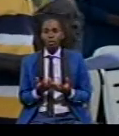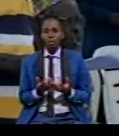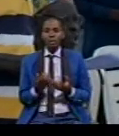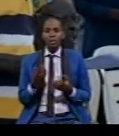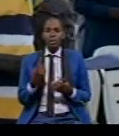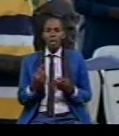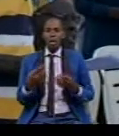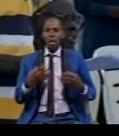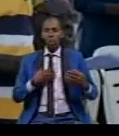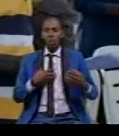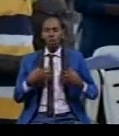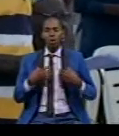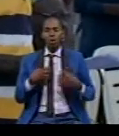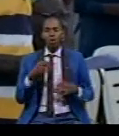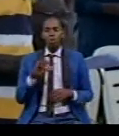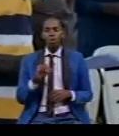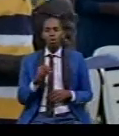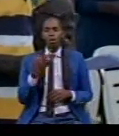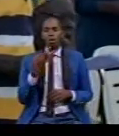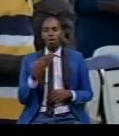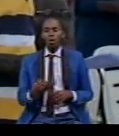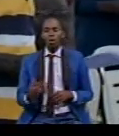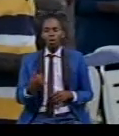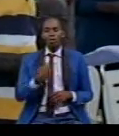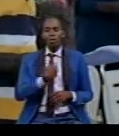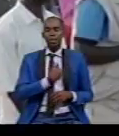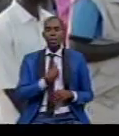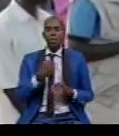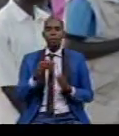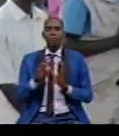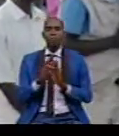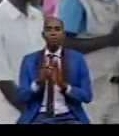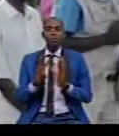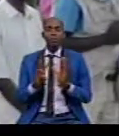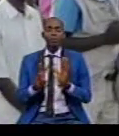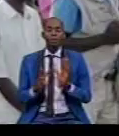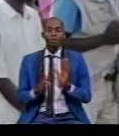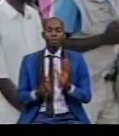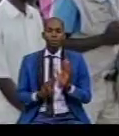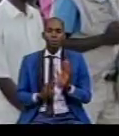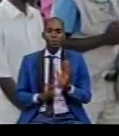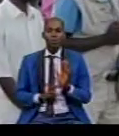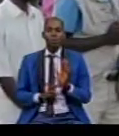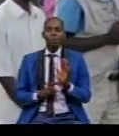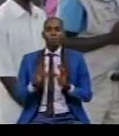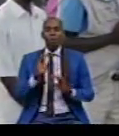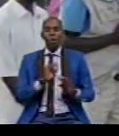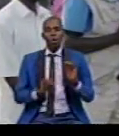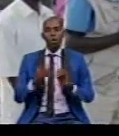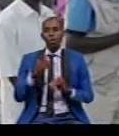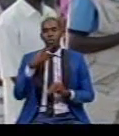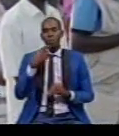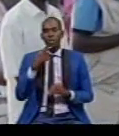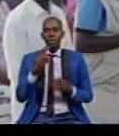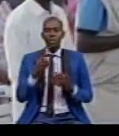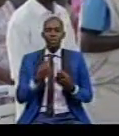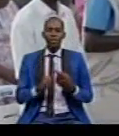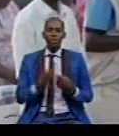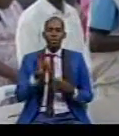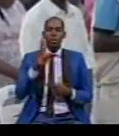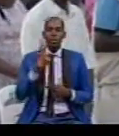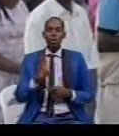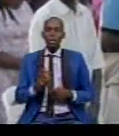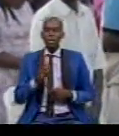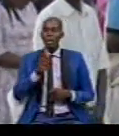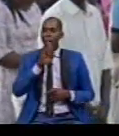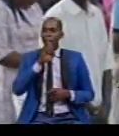can't use them, the tongue is there, you can't use it, the eyes are there, you can't use it, and the mind, the heart is